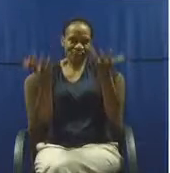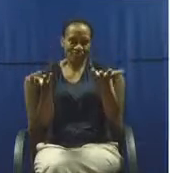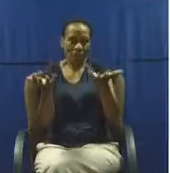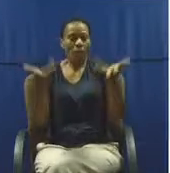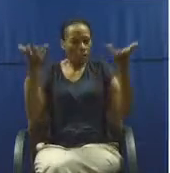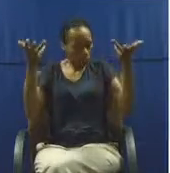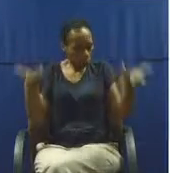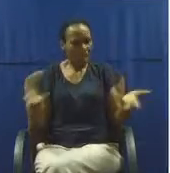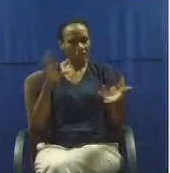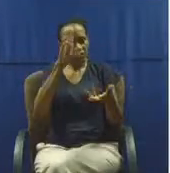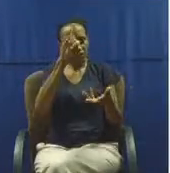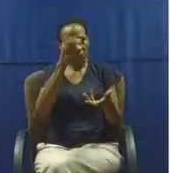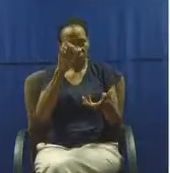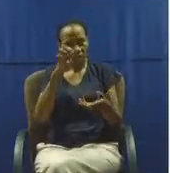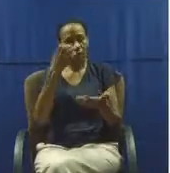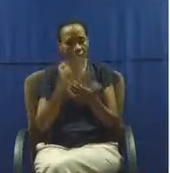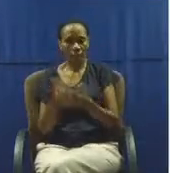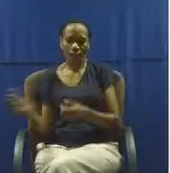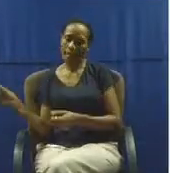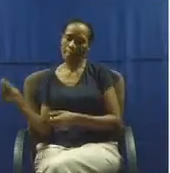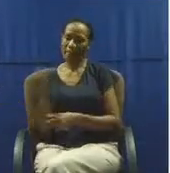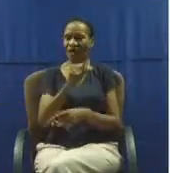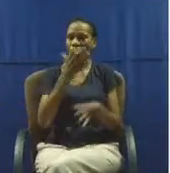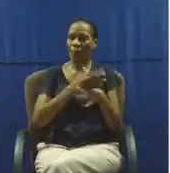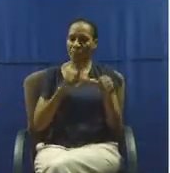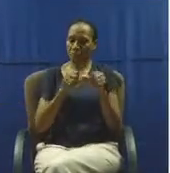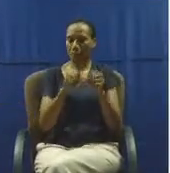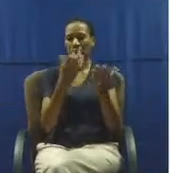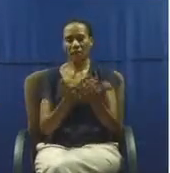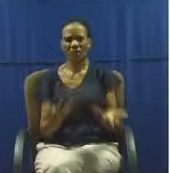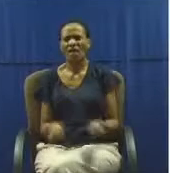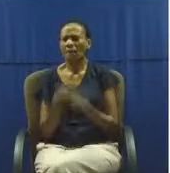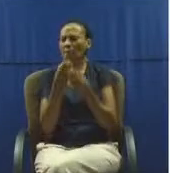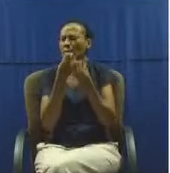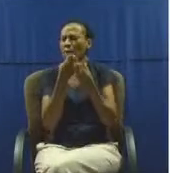its glory days. Many countries on the African